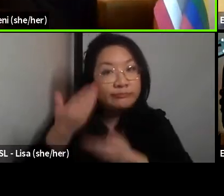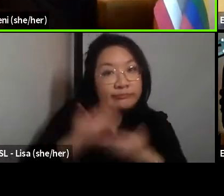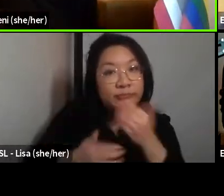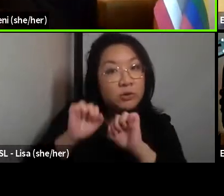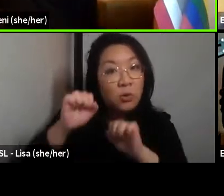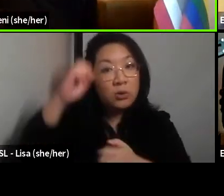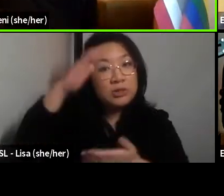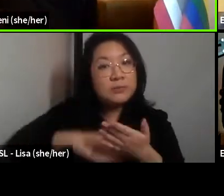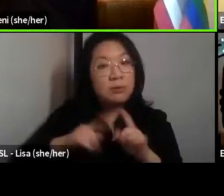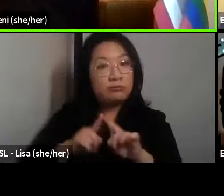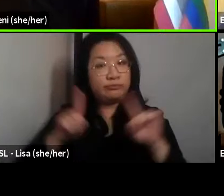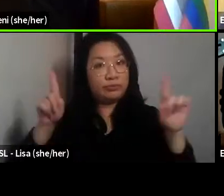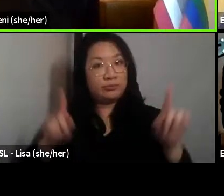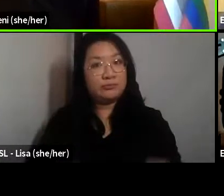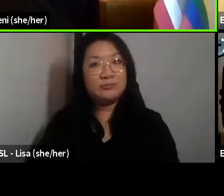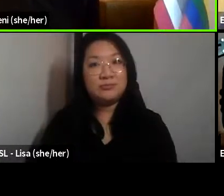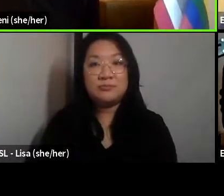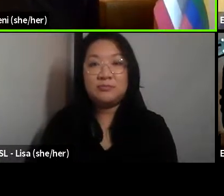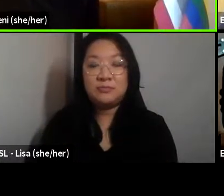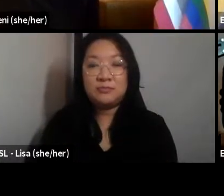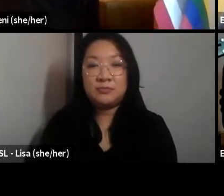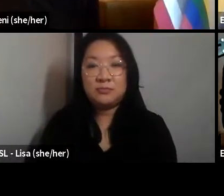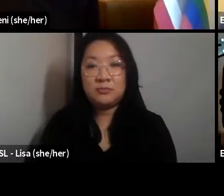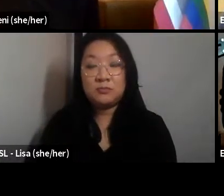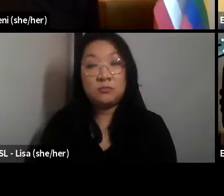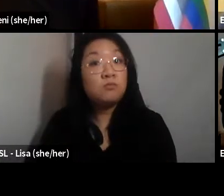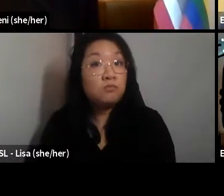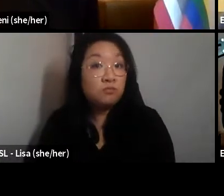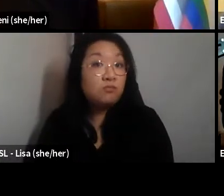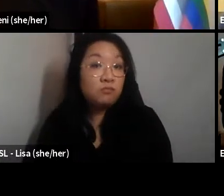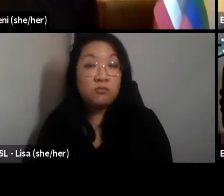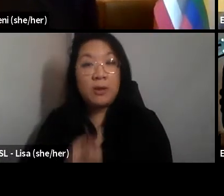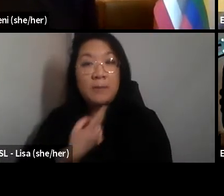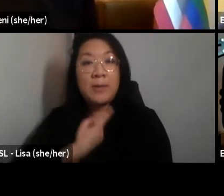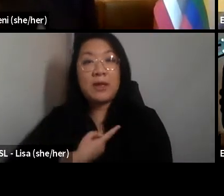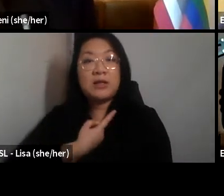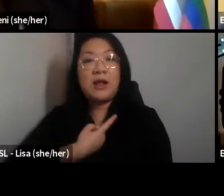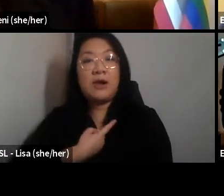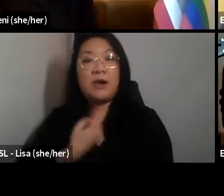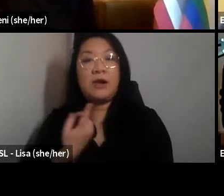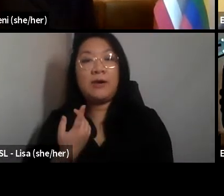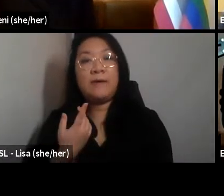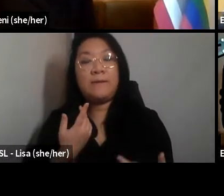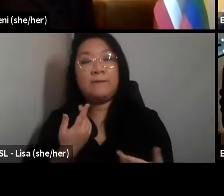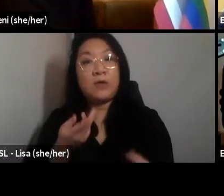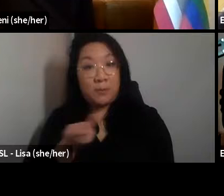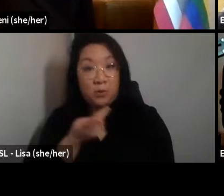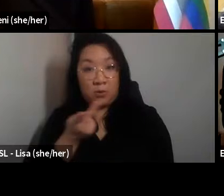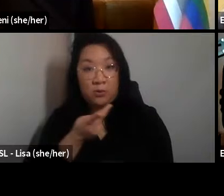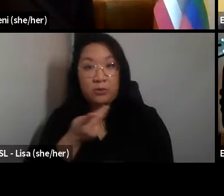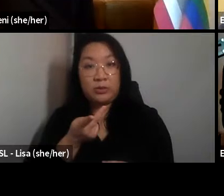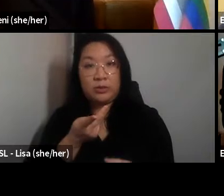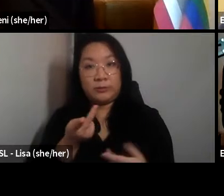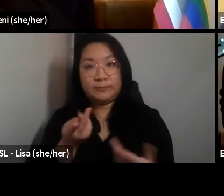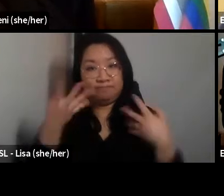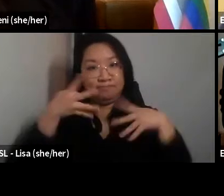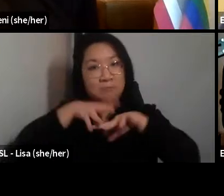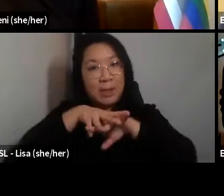experience in relation to that? Yeah, so for me, my being asexual and aromantic, it always blended